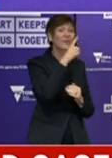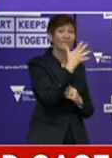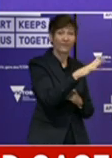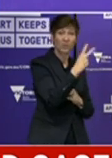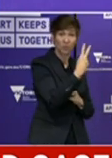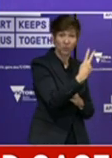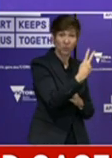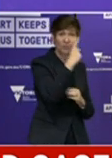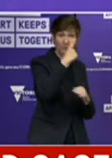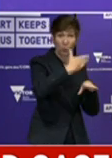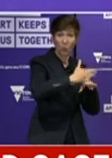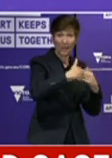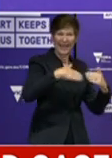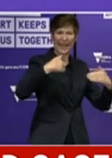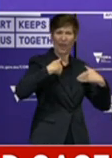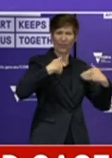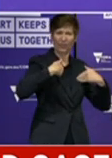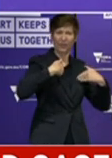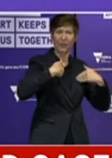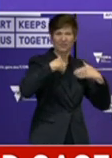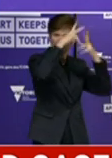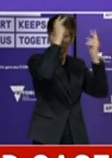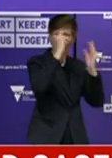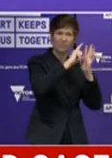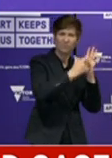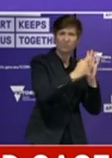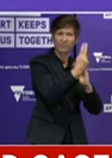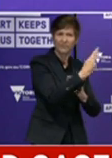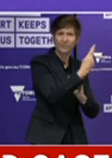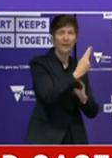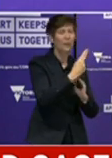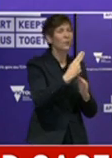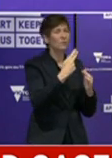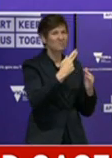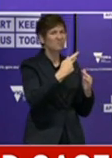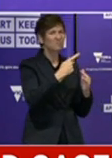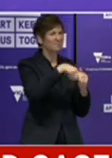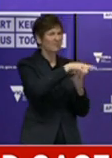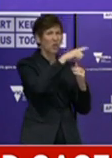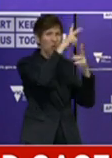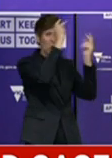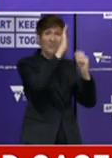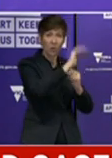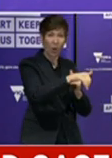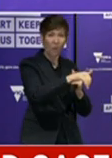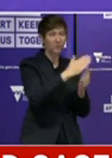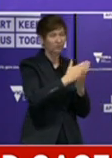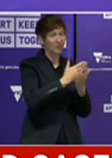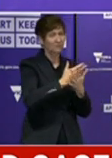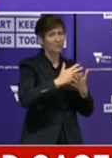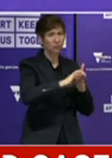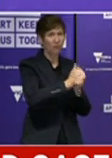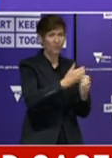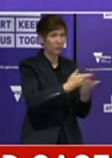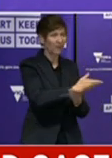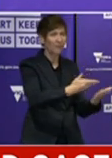active cases. We send our best wishes to them, and we thank them and their colleagues for the amazing work that they do every hour of every shift in